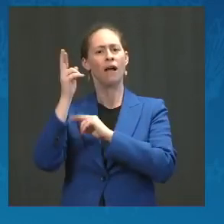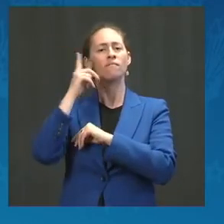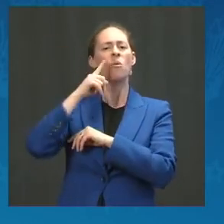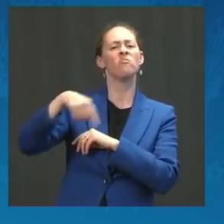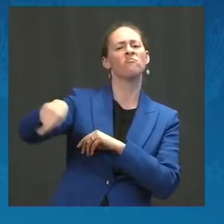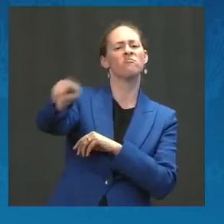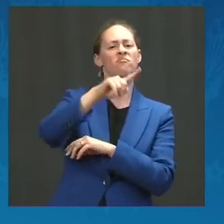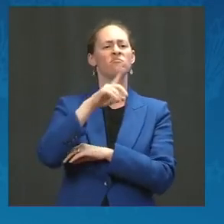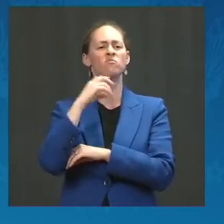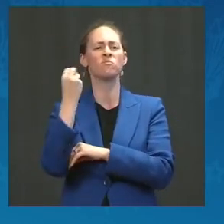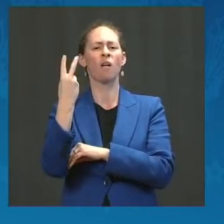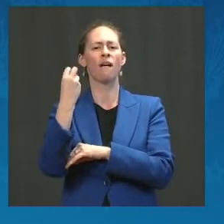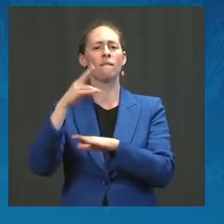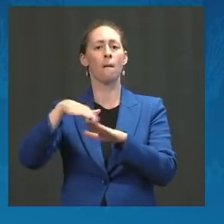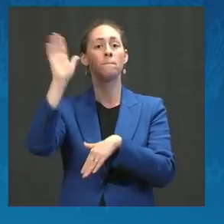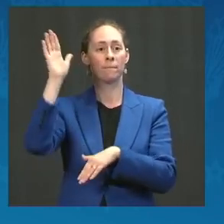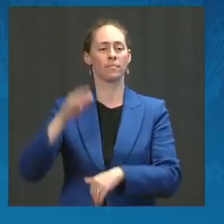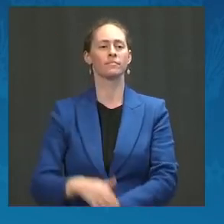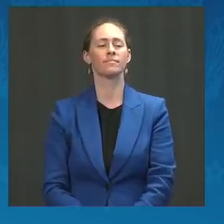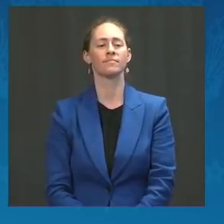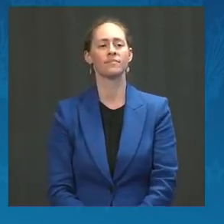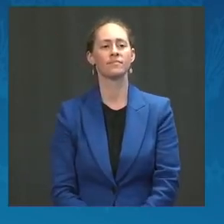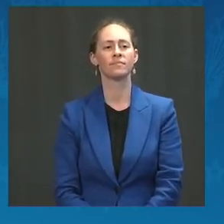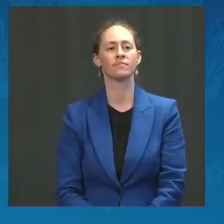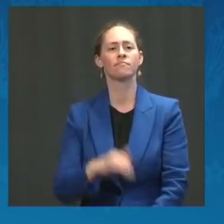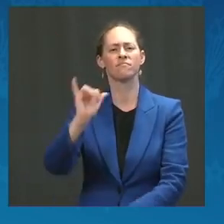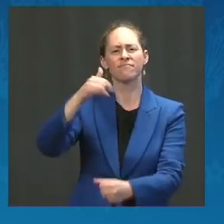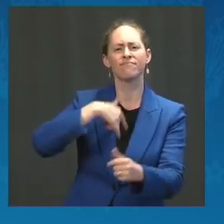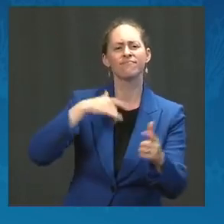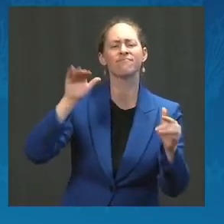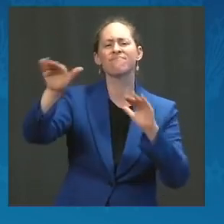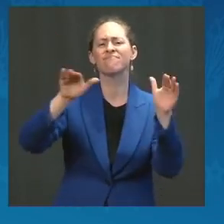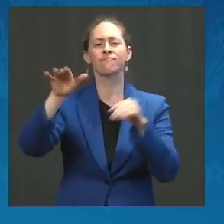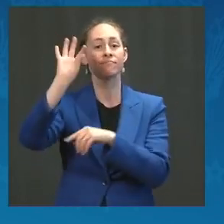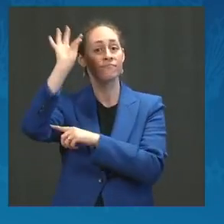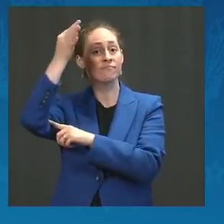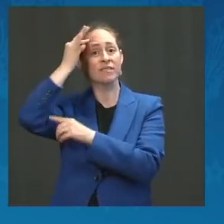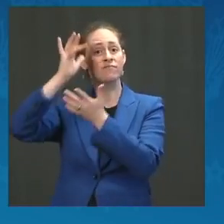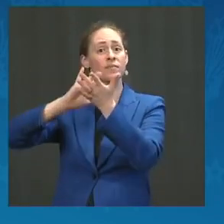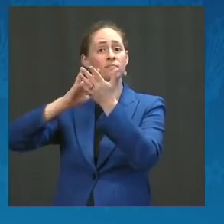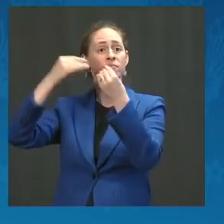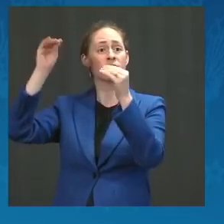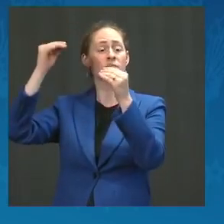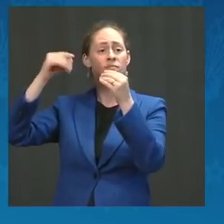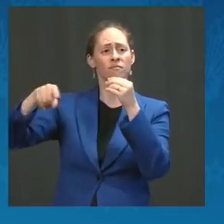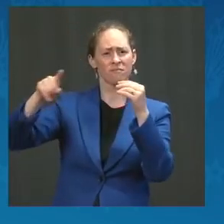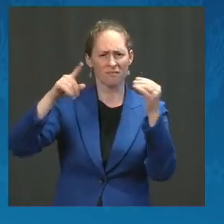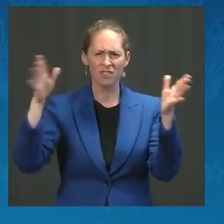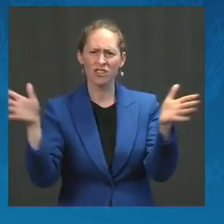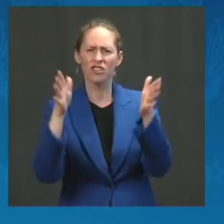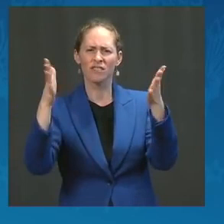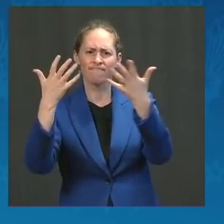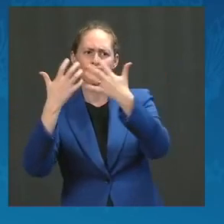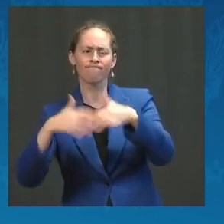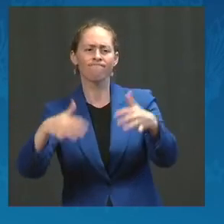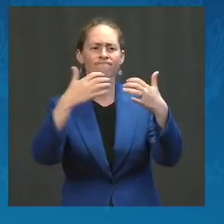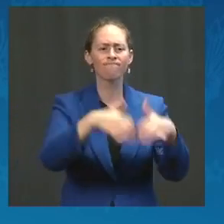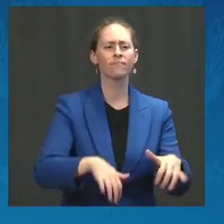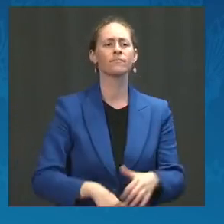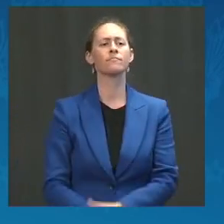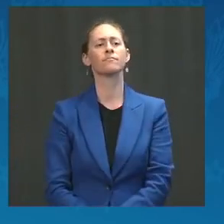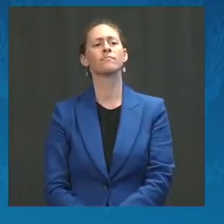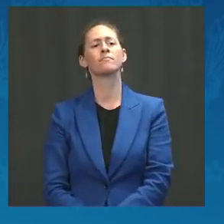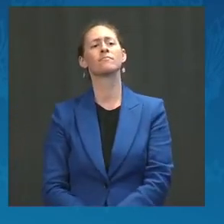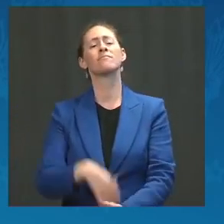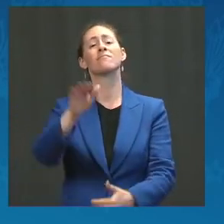federal pharmacy program to help make that happen. Parents, get your children vaccinated. You do it for so many other